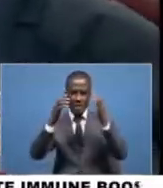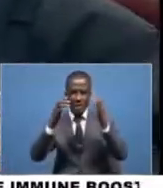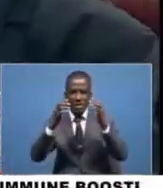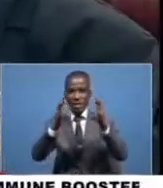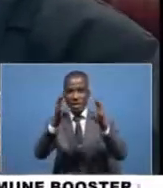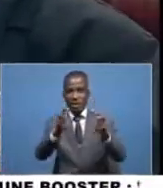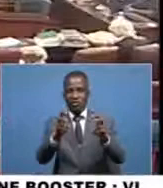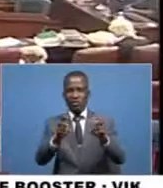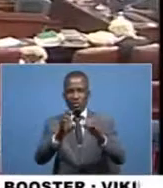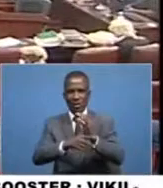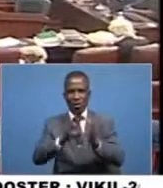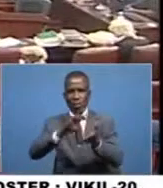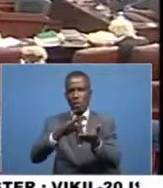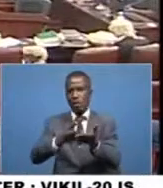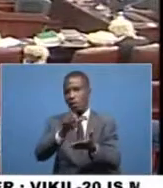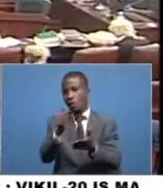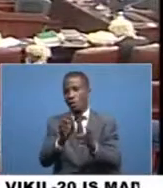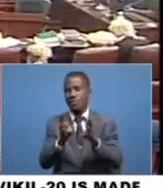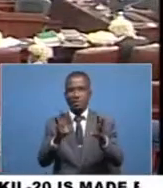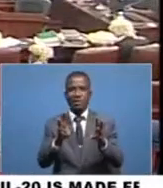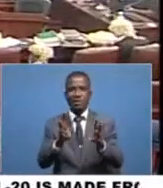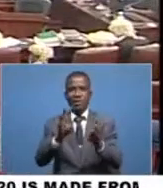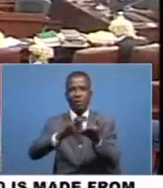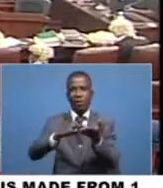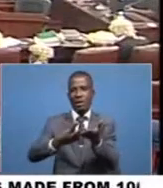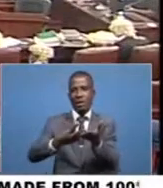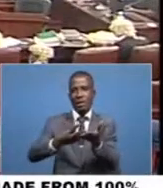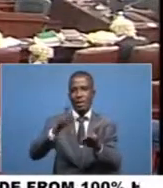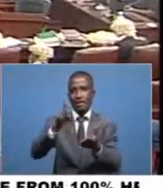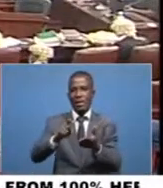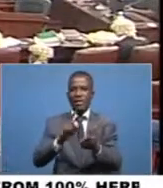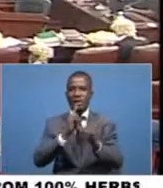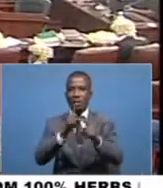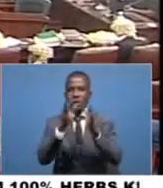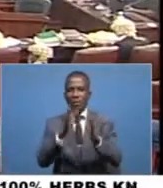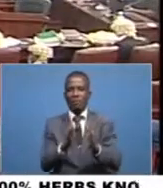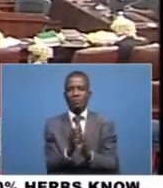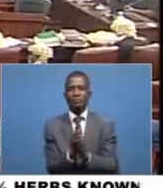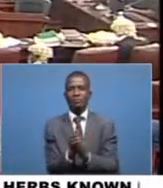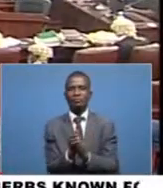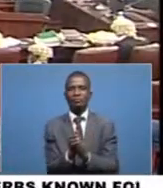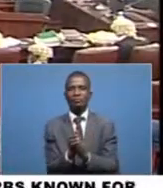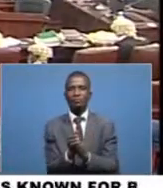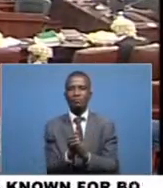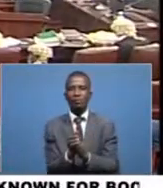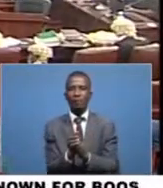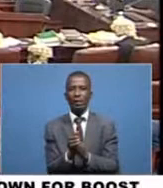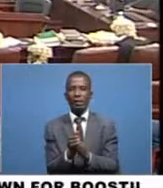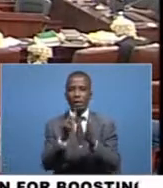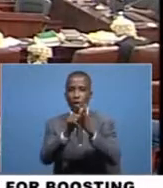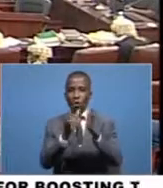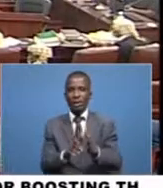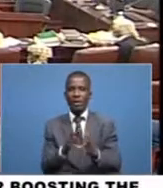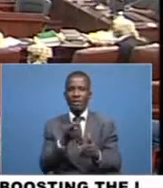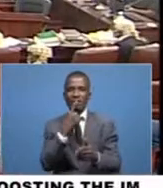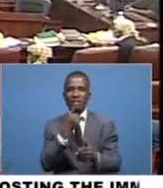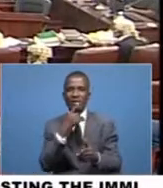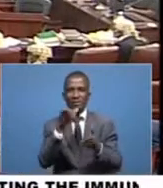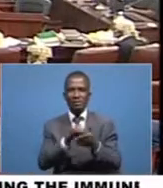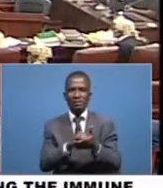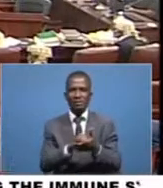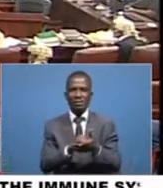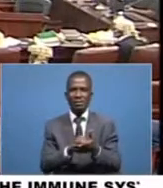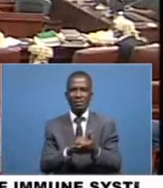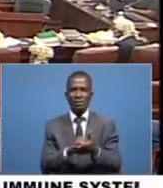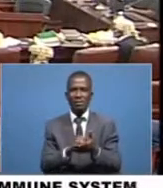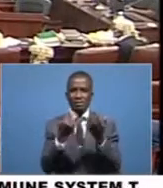weakness or otherwise of the evidence of the respondents. Counsel for the petitioner cited to us the case of Smala Biabia